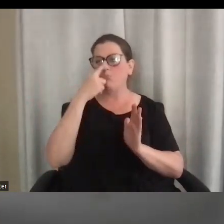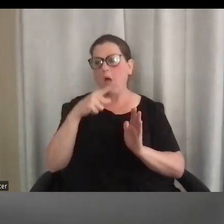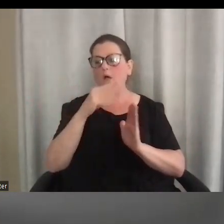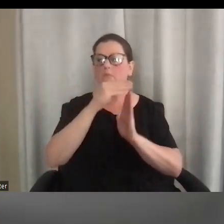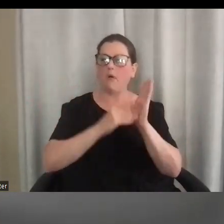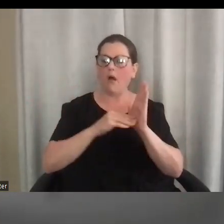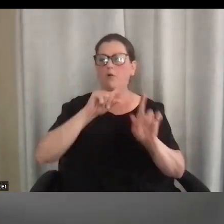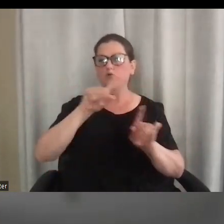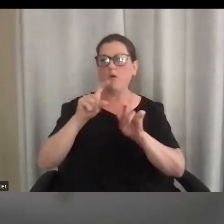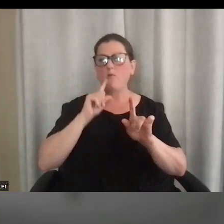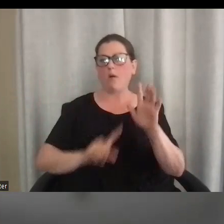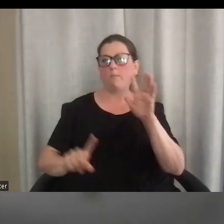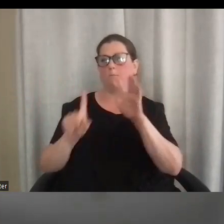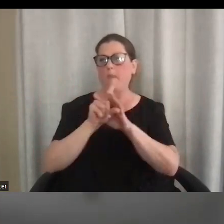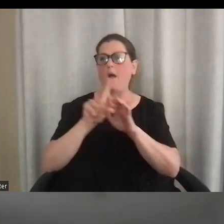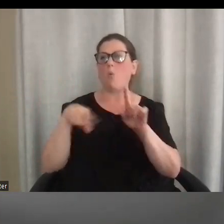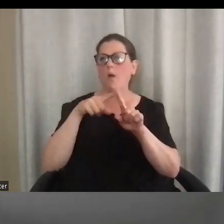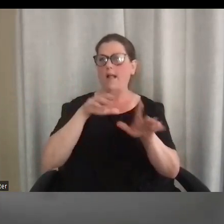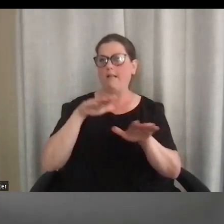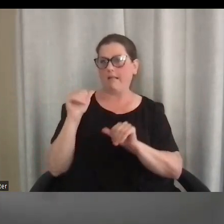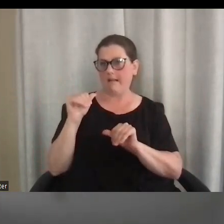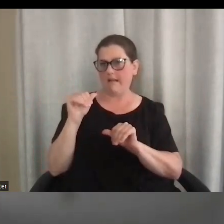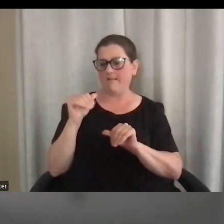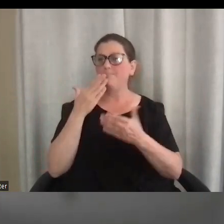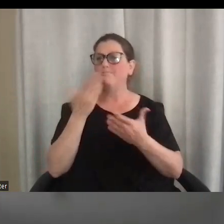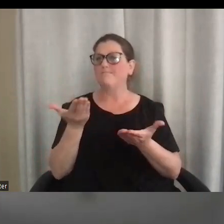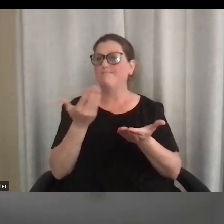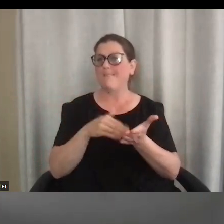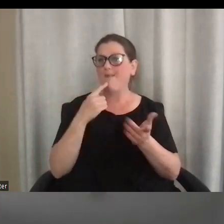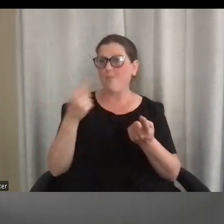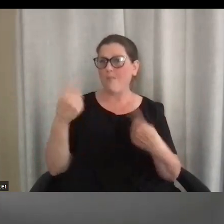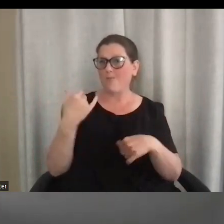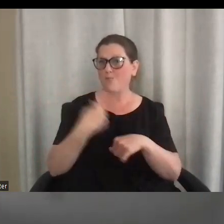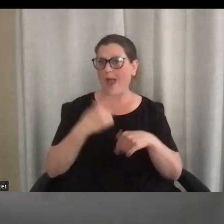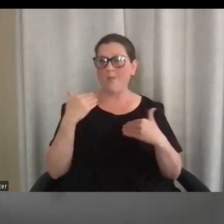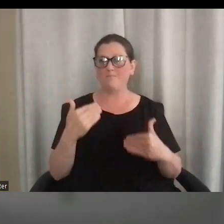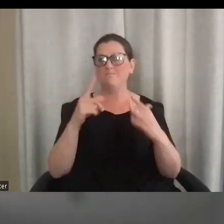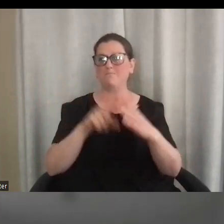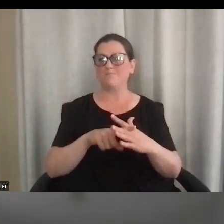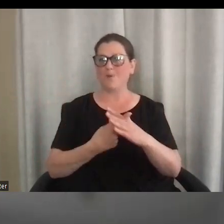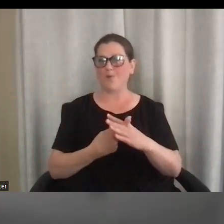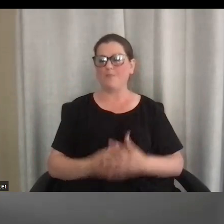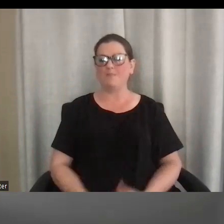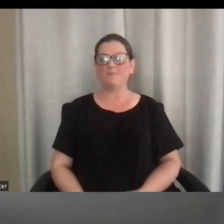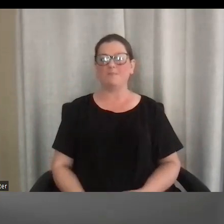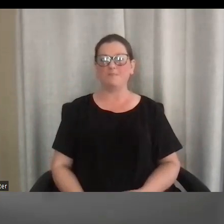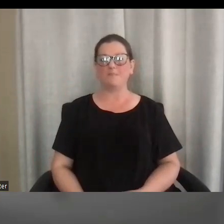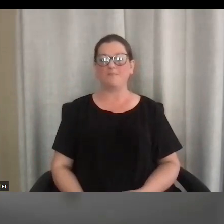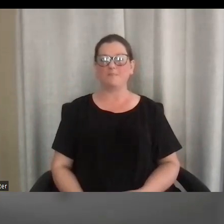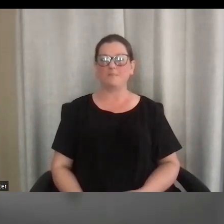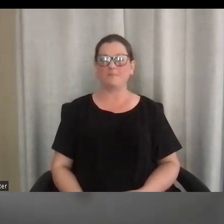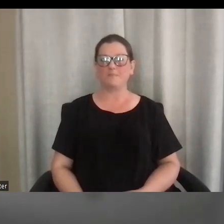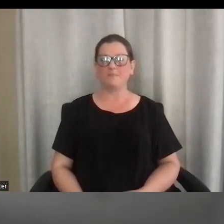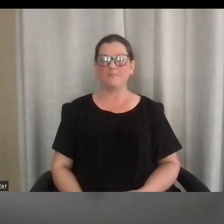in your browser as you exit the platform. Thank you again for joining us, and we'll now begin today's presentation.